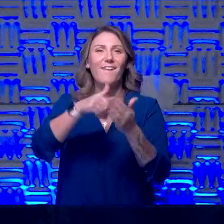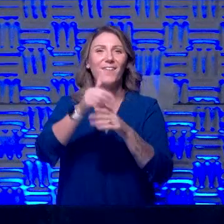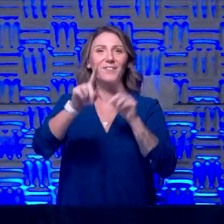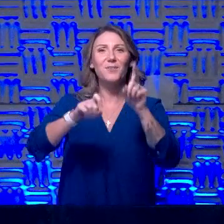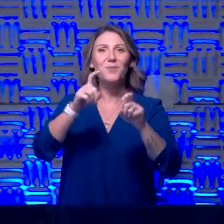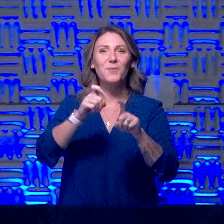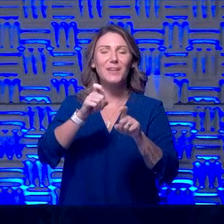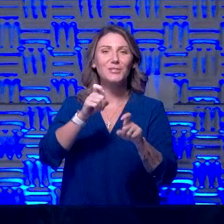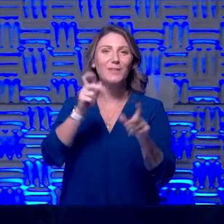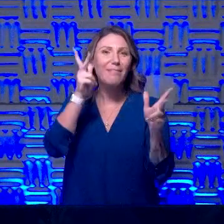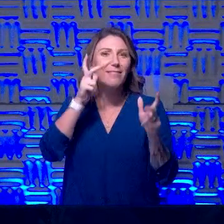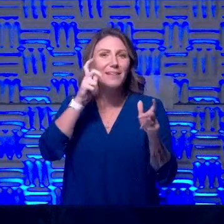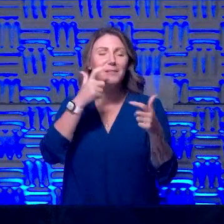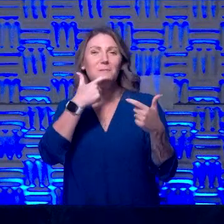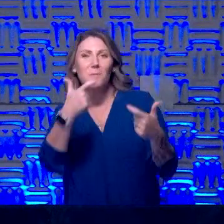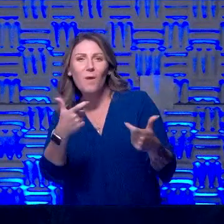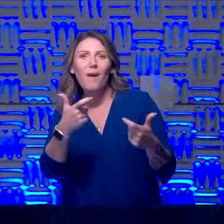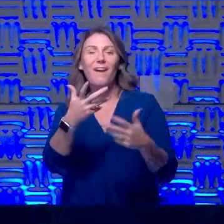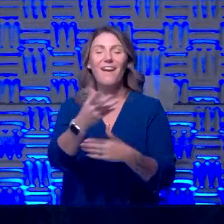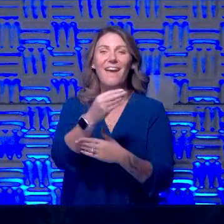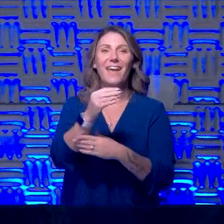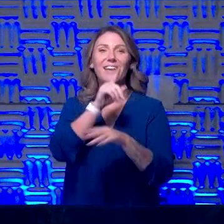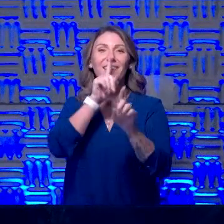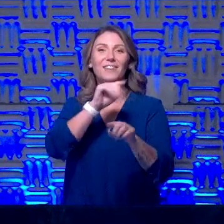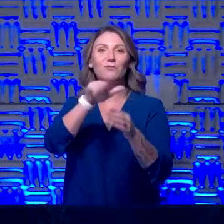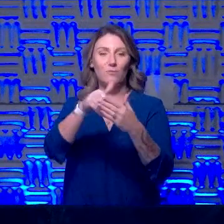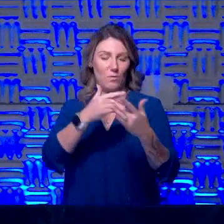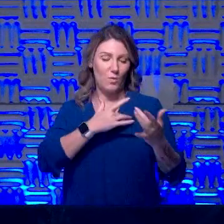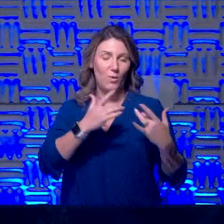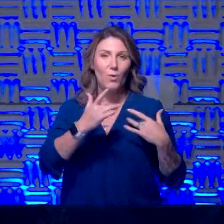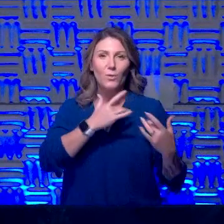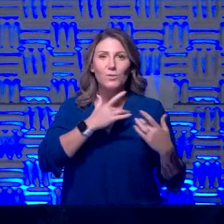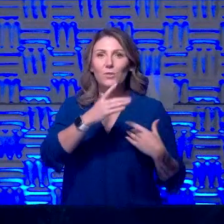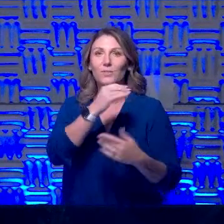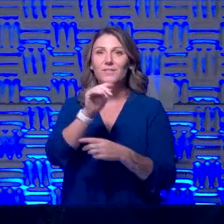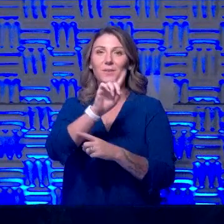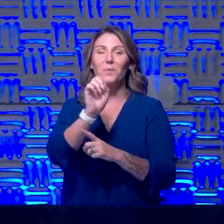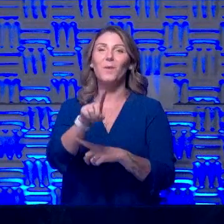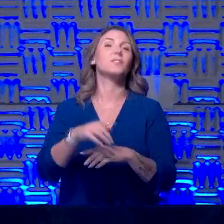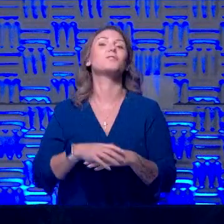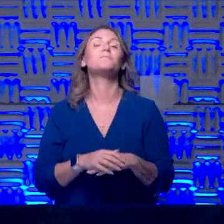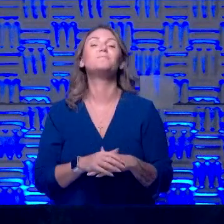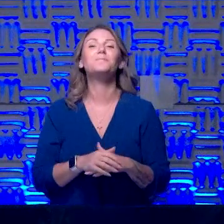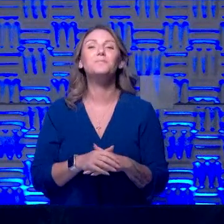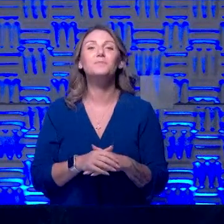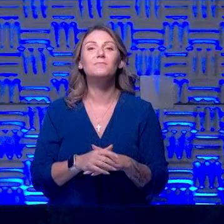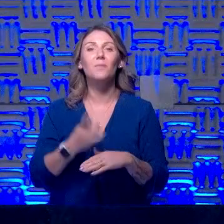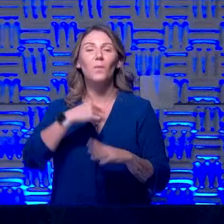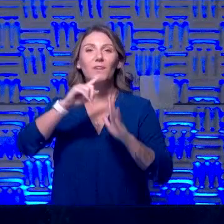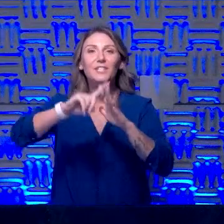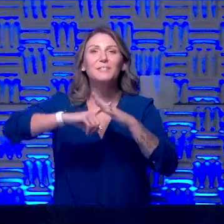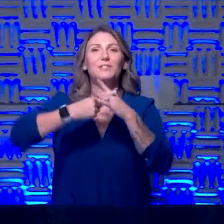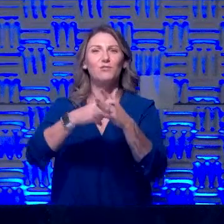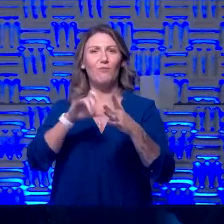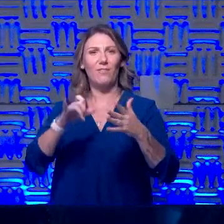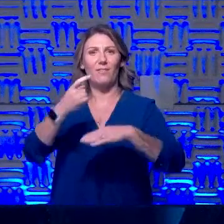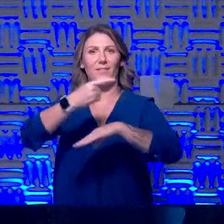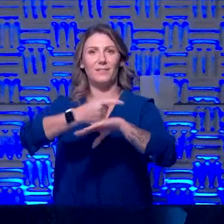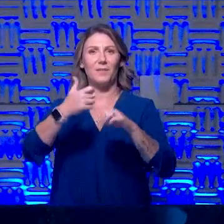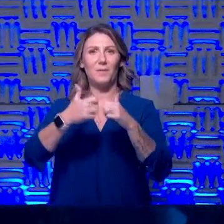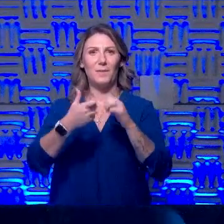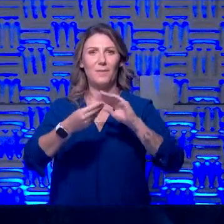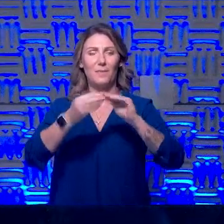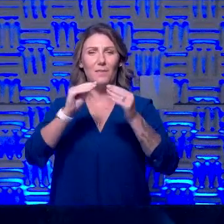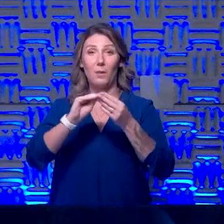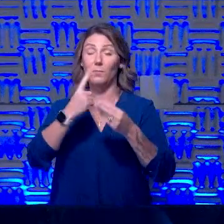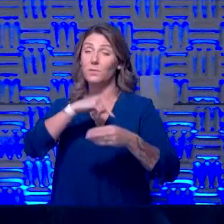listening audience, to try and answer your questions and concerns as best we could. We started that day with our numbers, and we've been